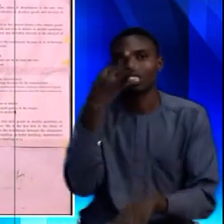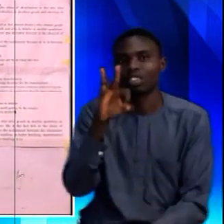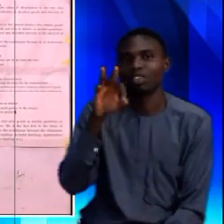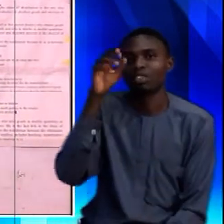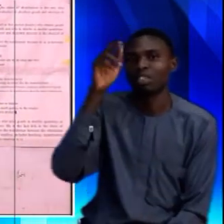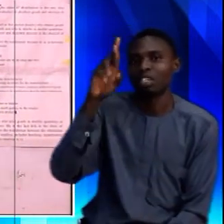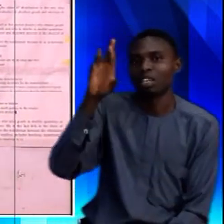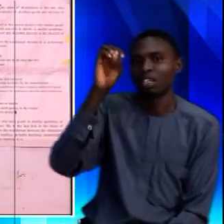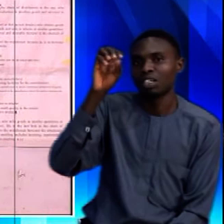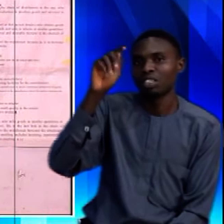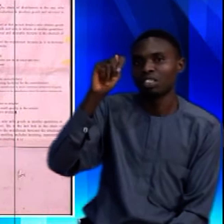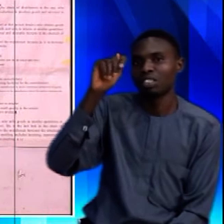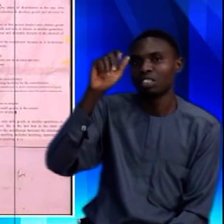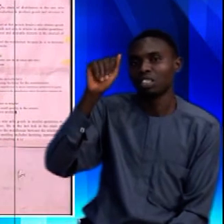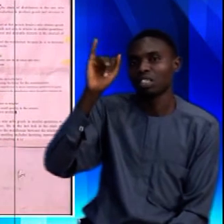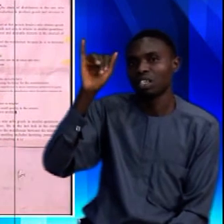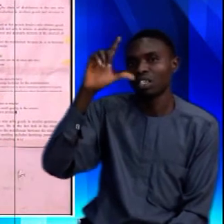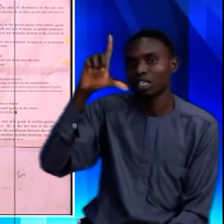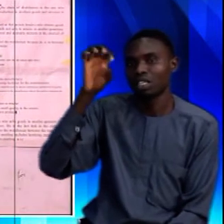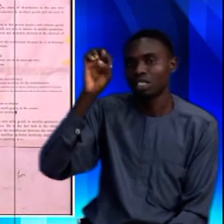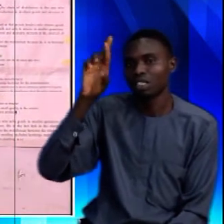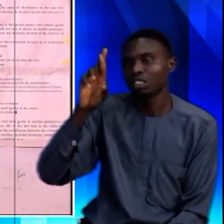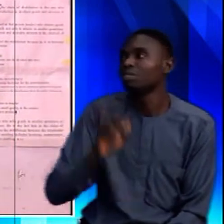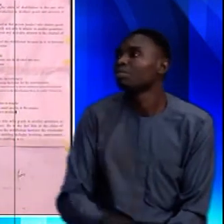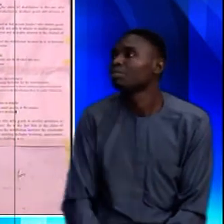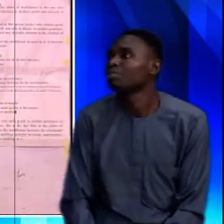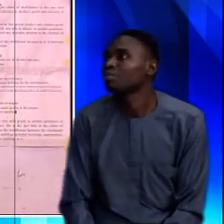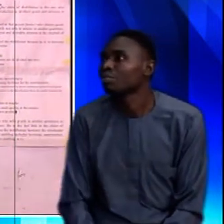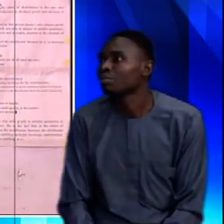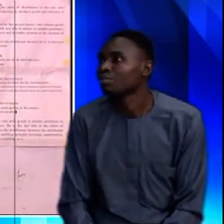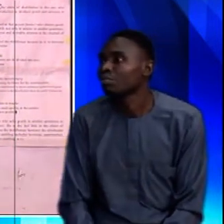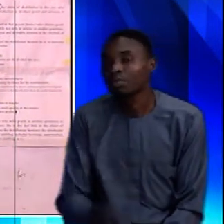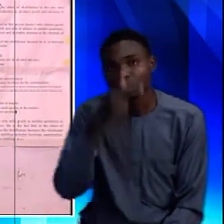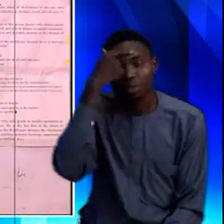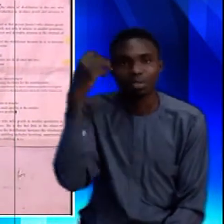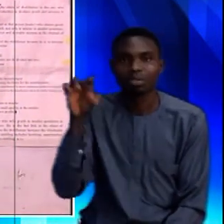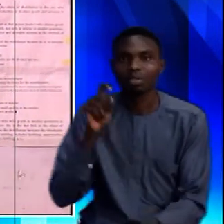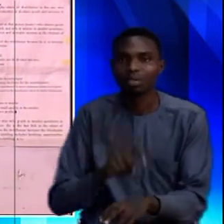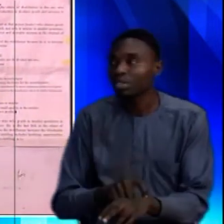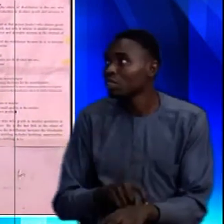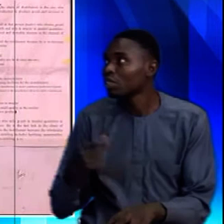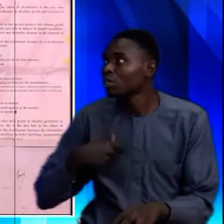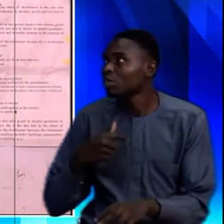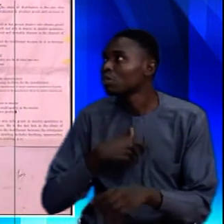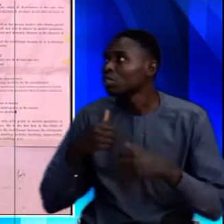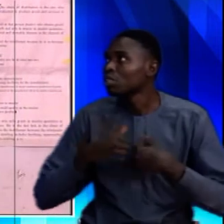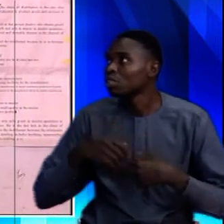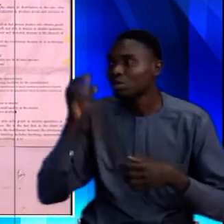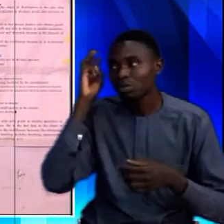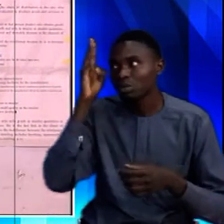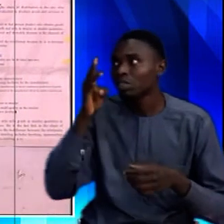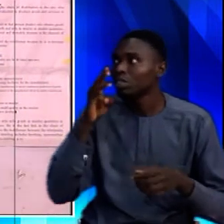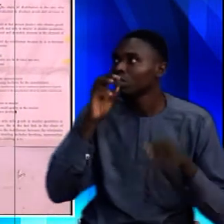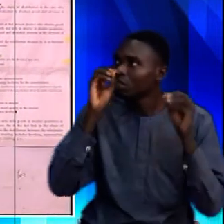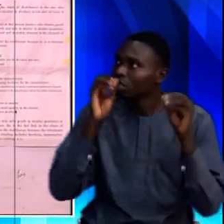around, because of the time, we now encapsulated everything together. We didn't even separate the functions between the functions of retailer performed